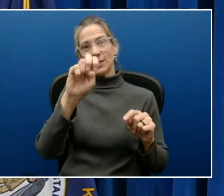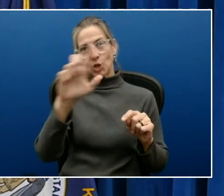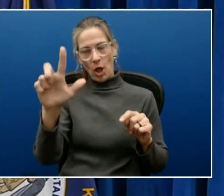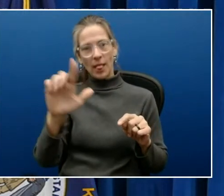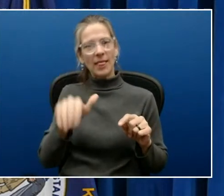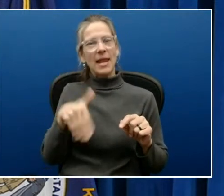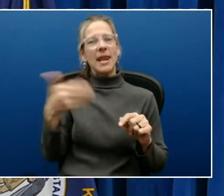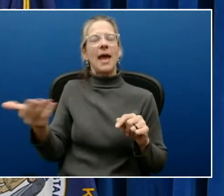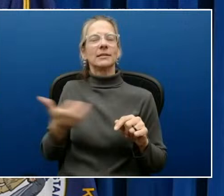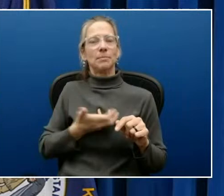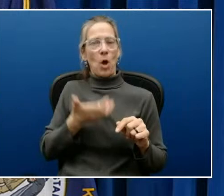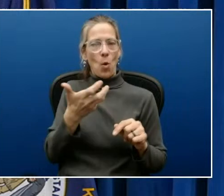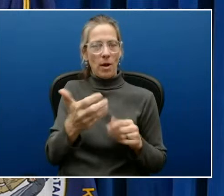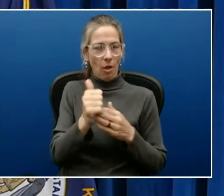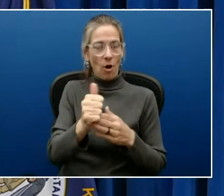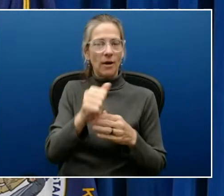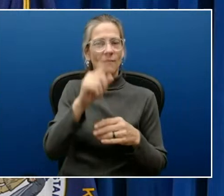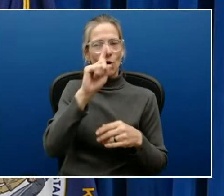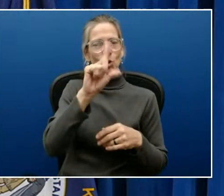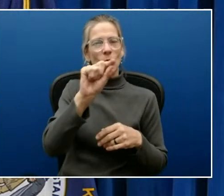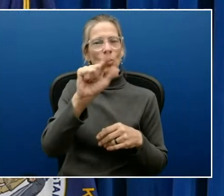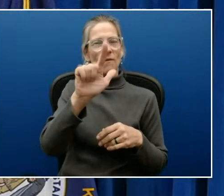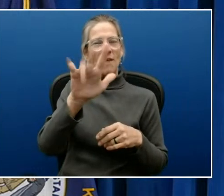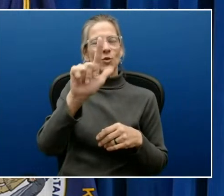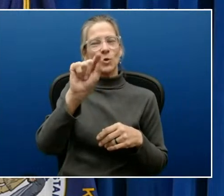in 2025 and 2026.